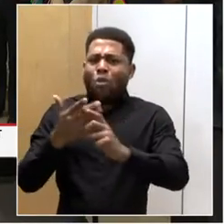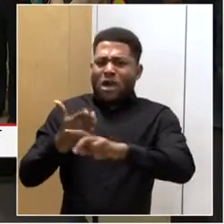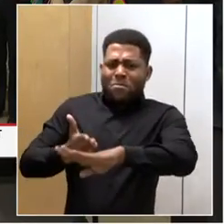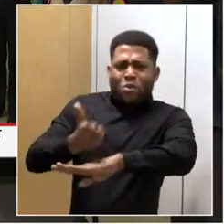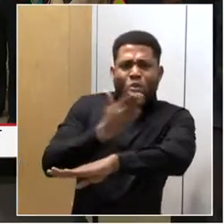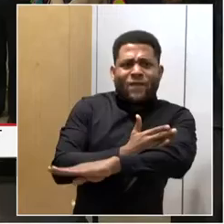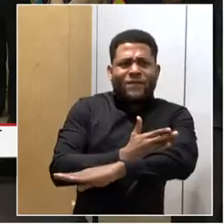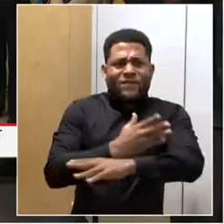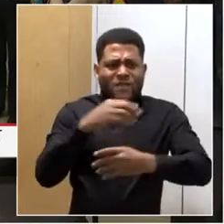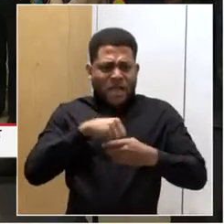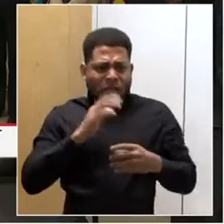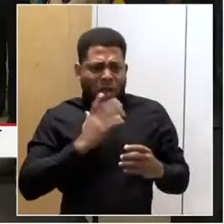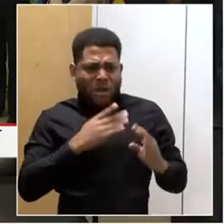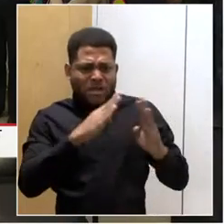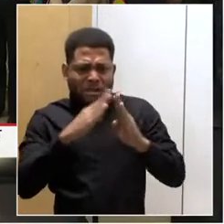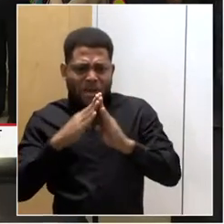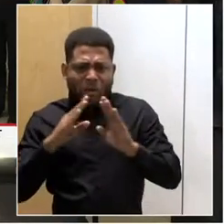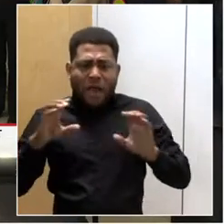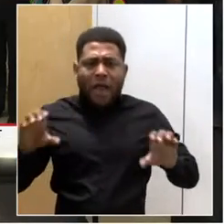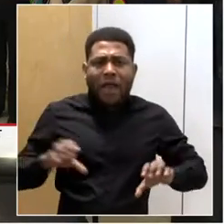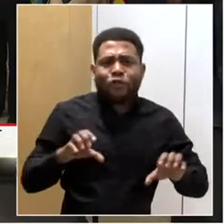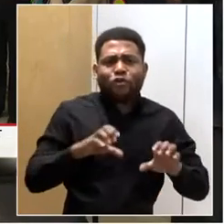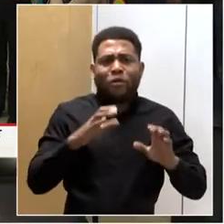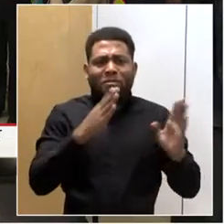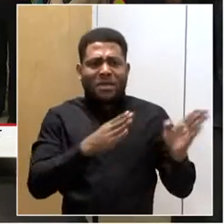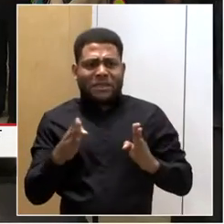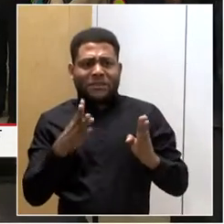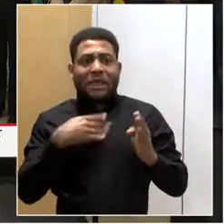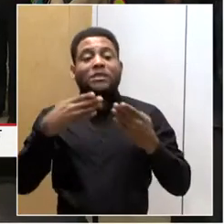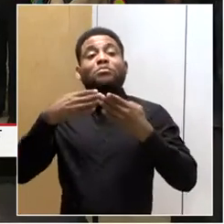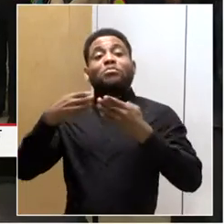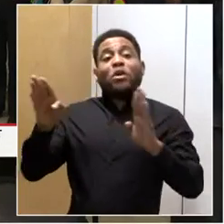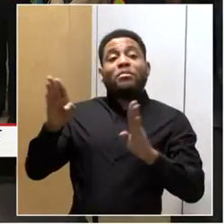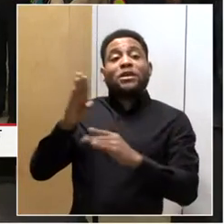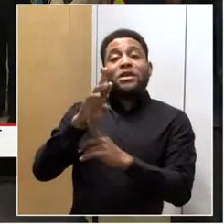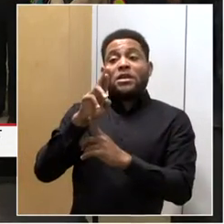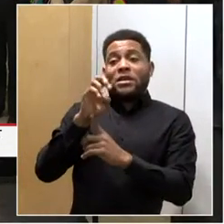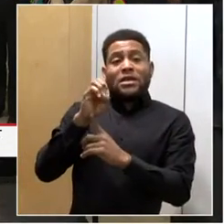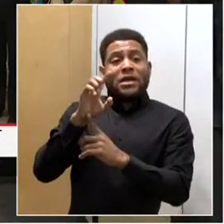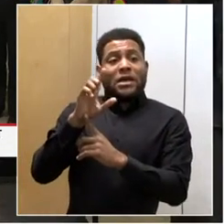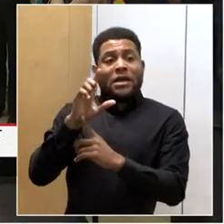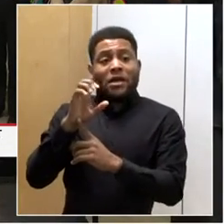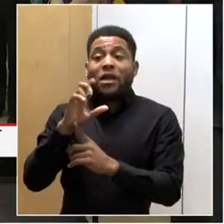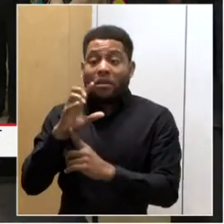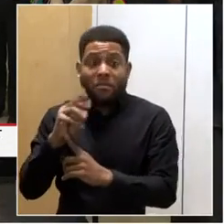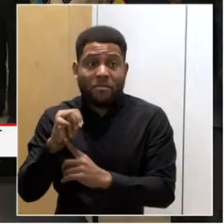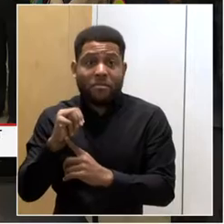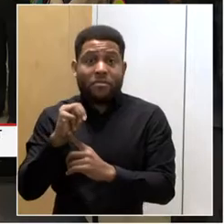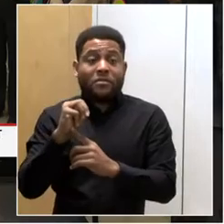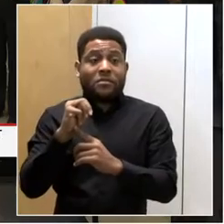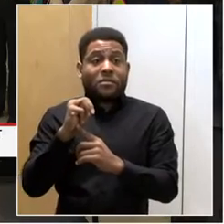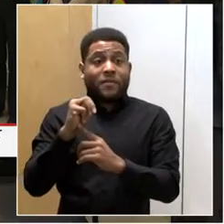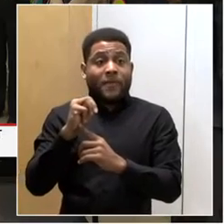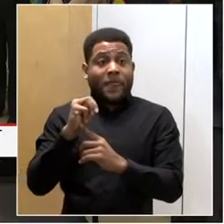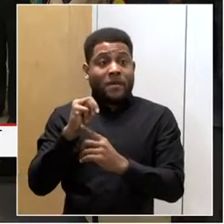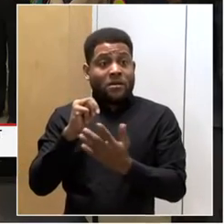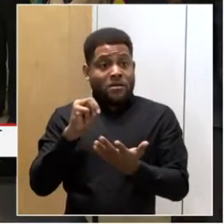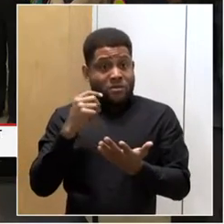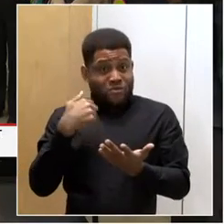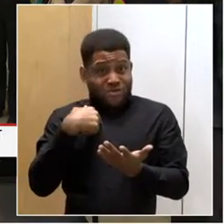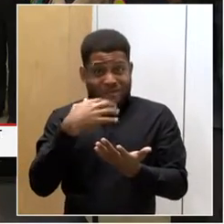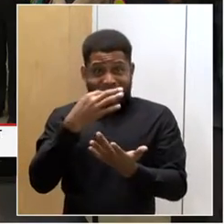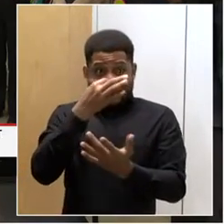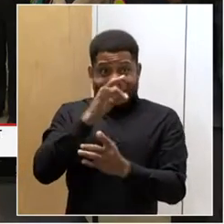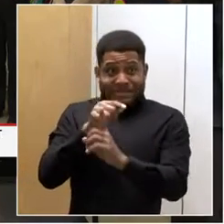Realm Plan. Just a few blocks from here, Golden Triangle is home to Farragut Square, really kind of the